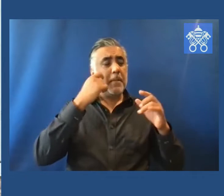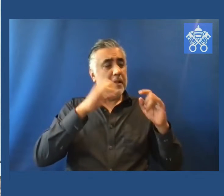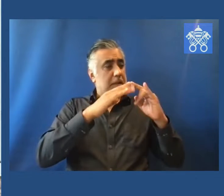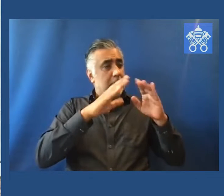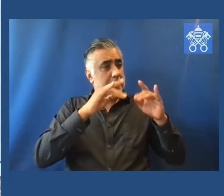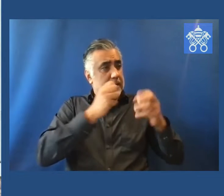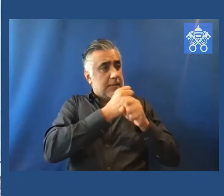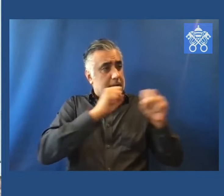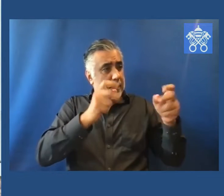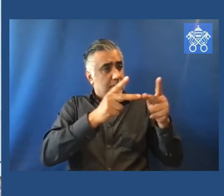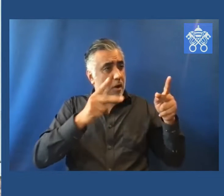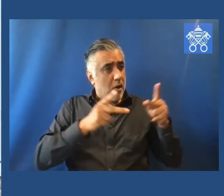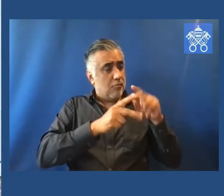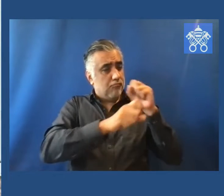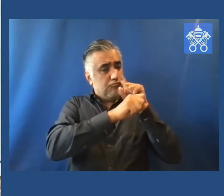refuge even under